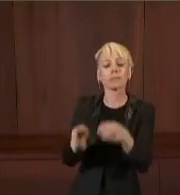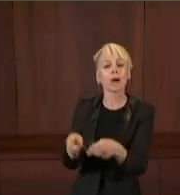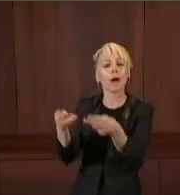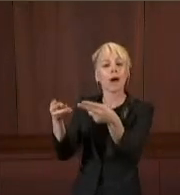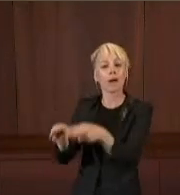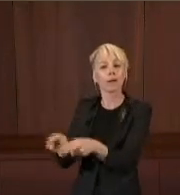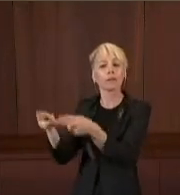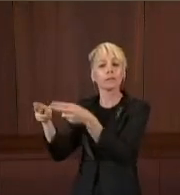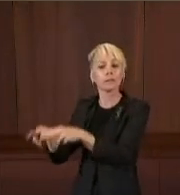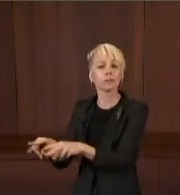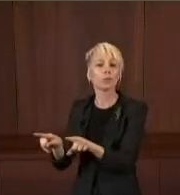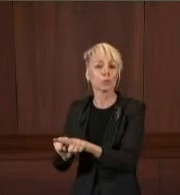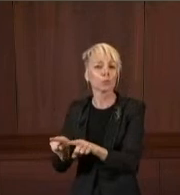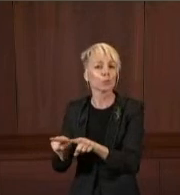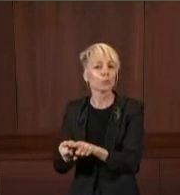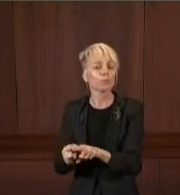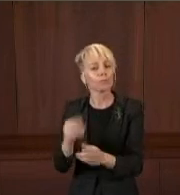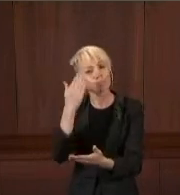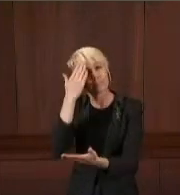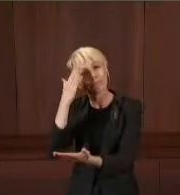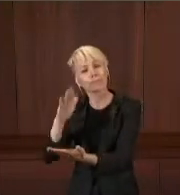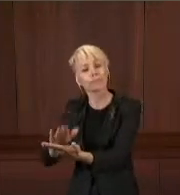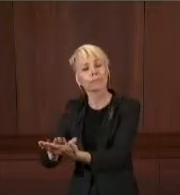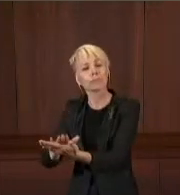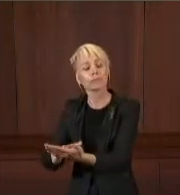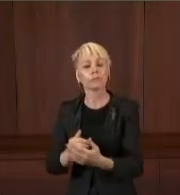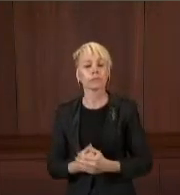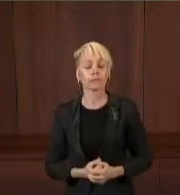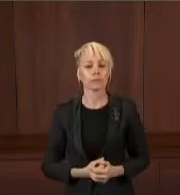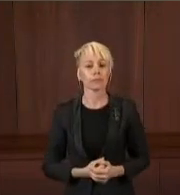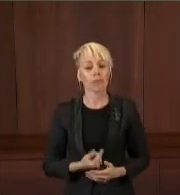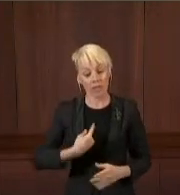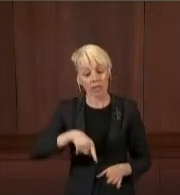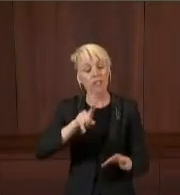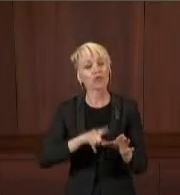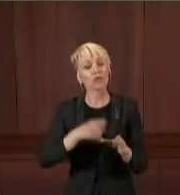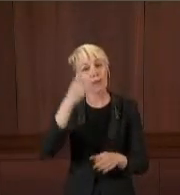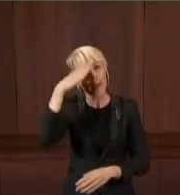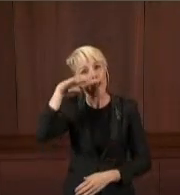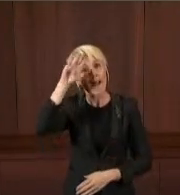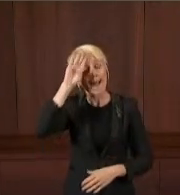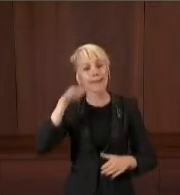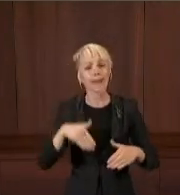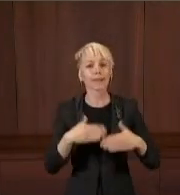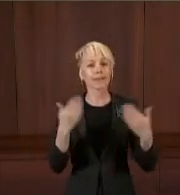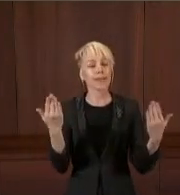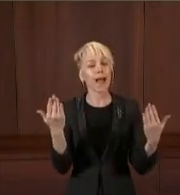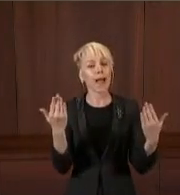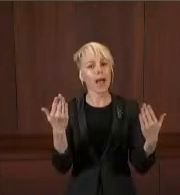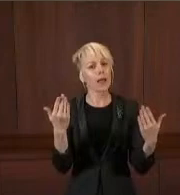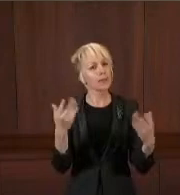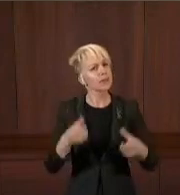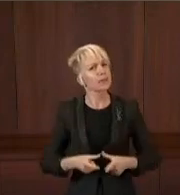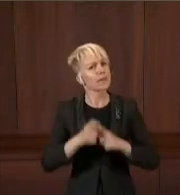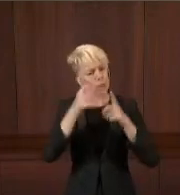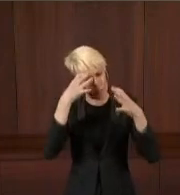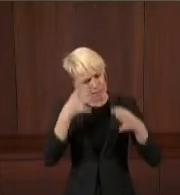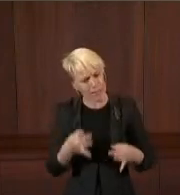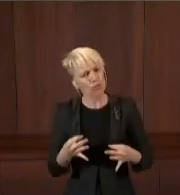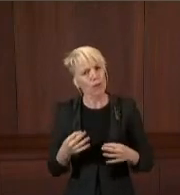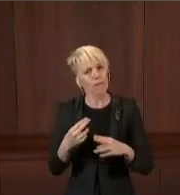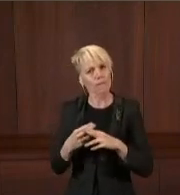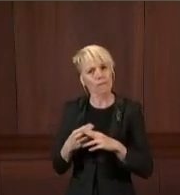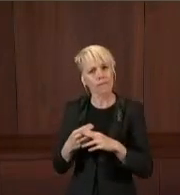The decision to restrict the way in which this Anzac Day is to be commemorated was not taken lightly. It is the